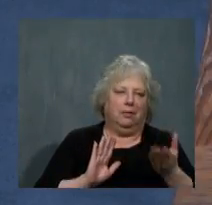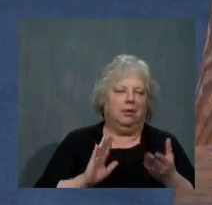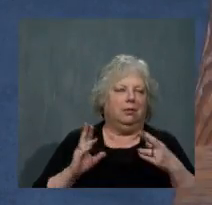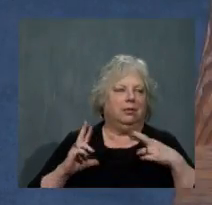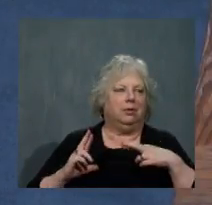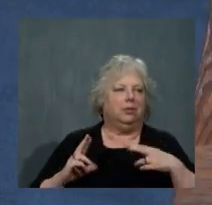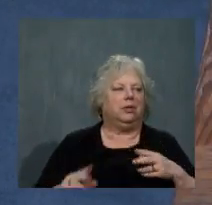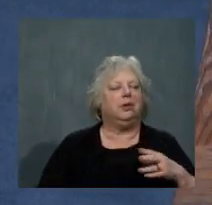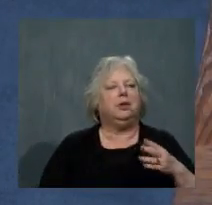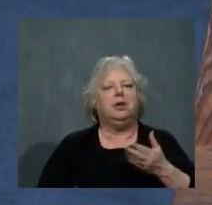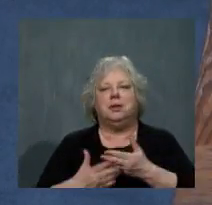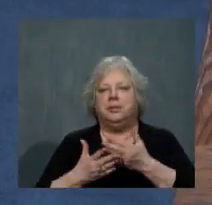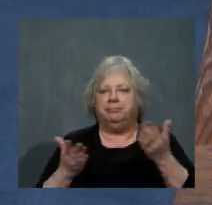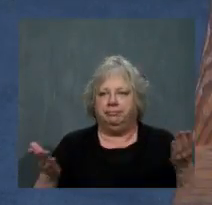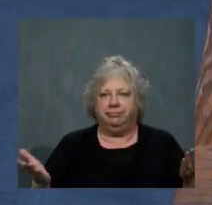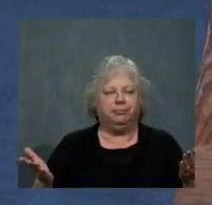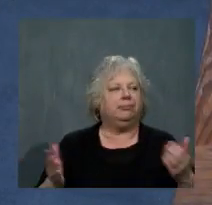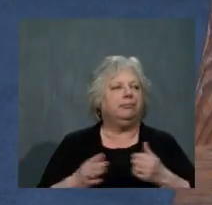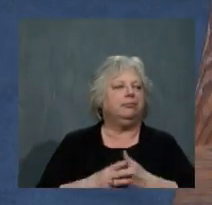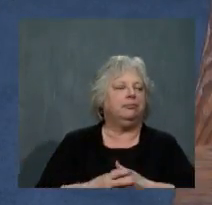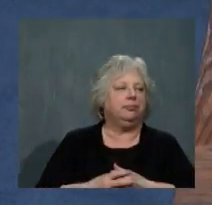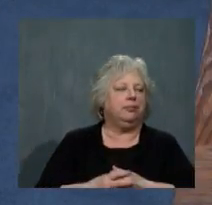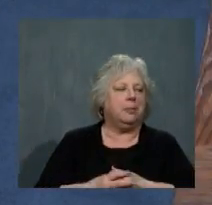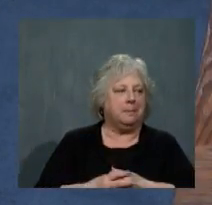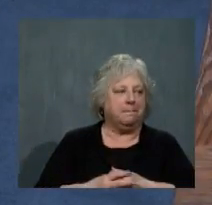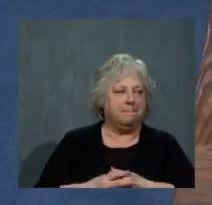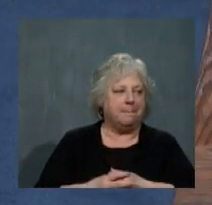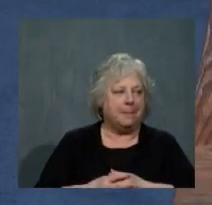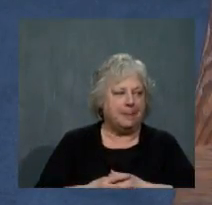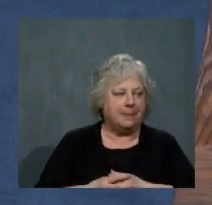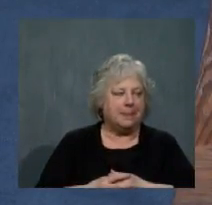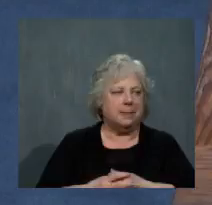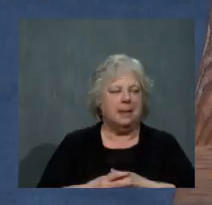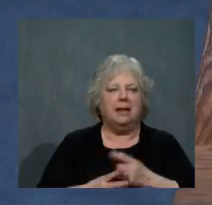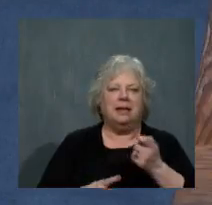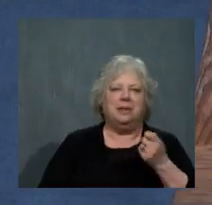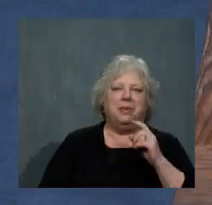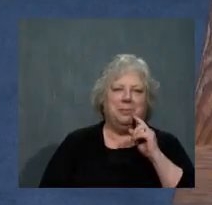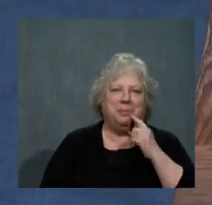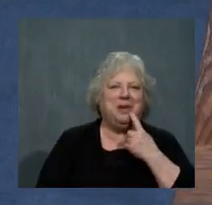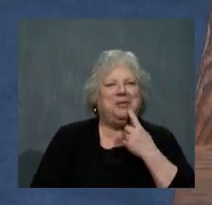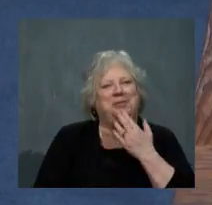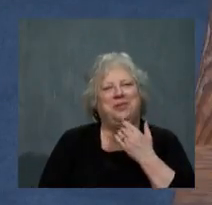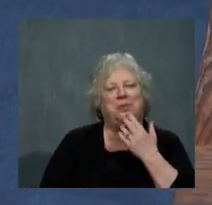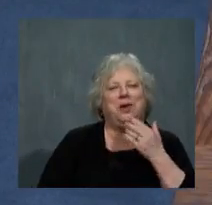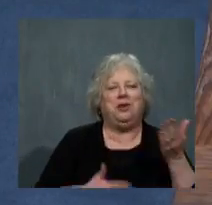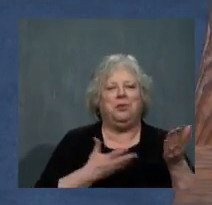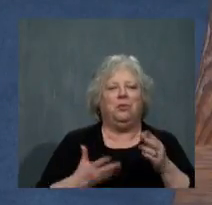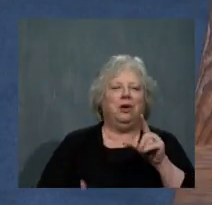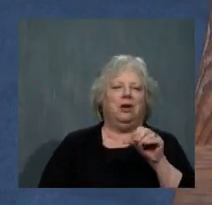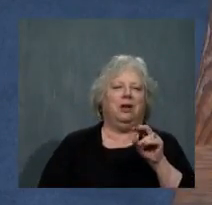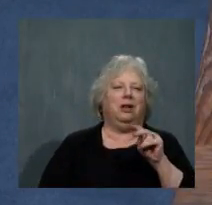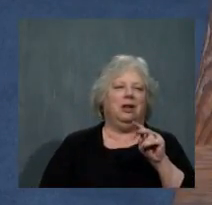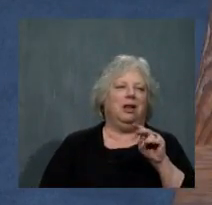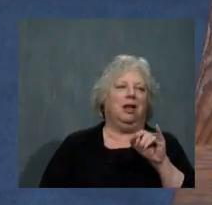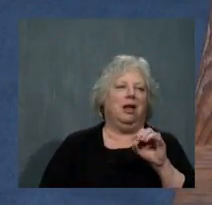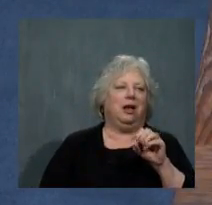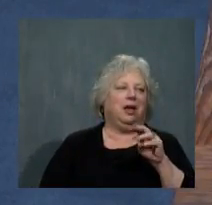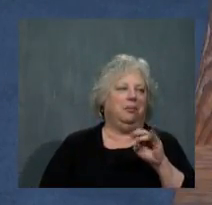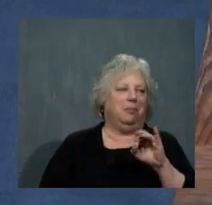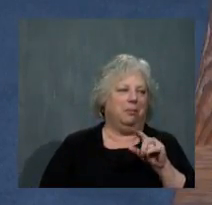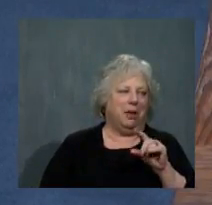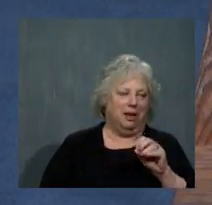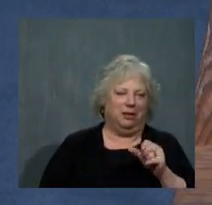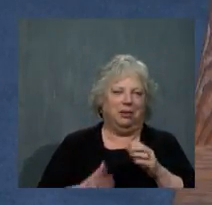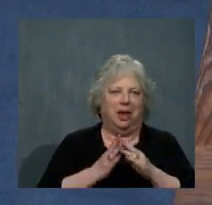Mayor, Vice Mayor, members of the board. It's kind of bittersweet here to bring Lonnie Miles, ask him to come